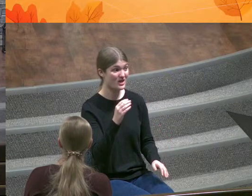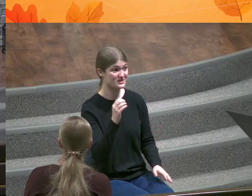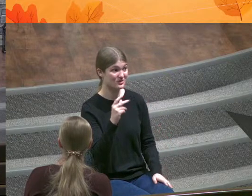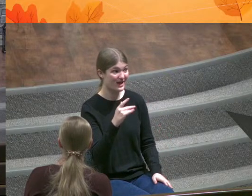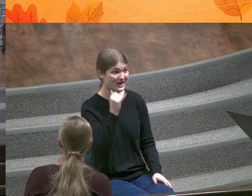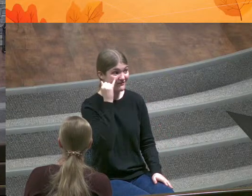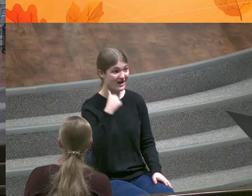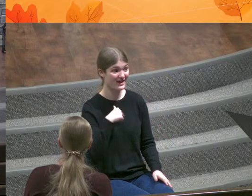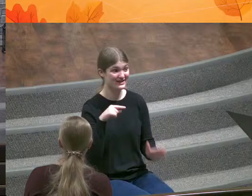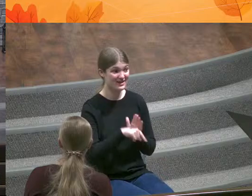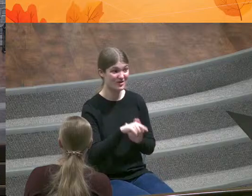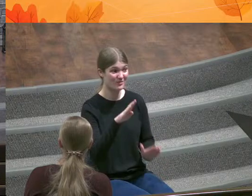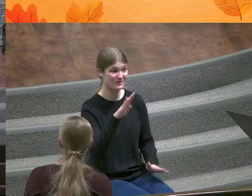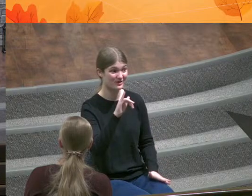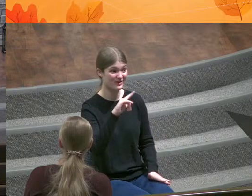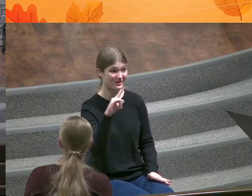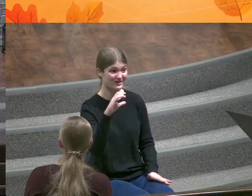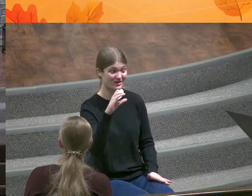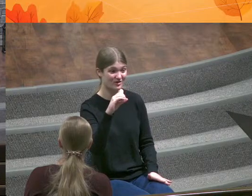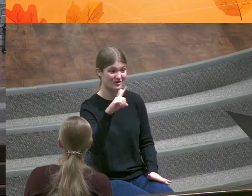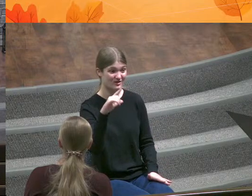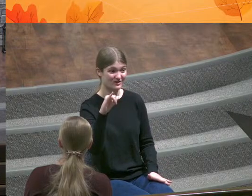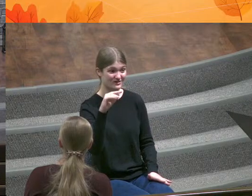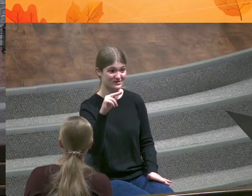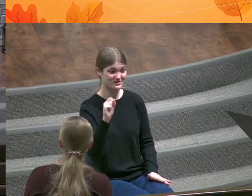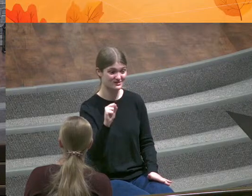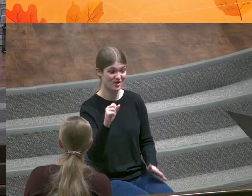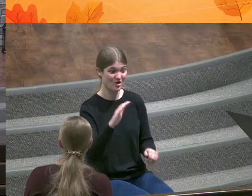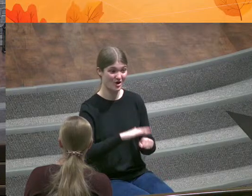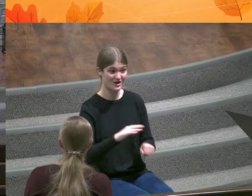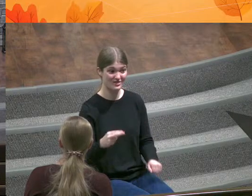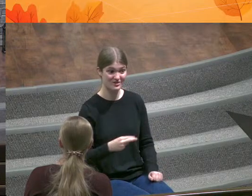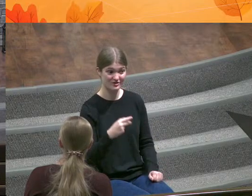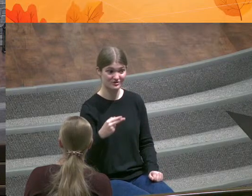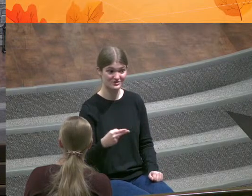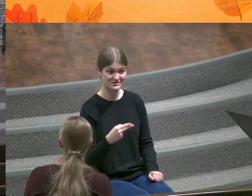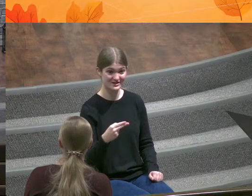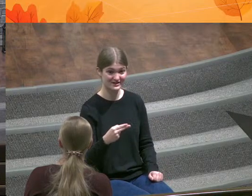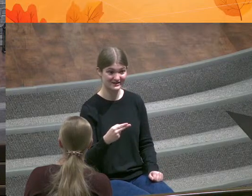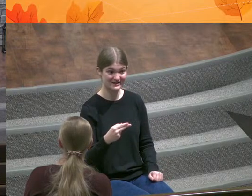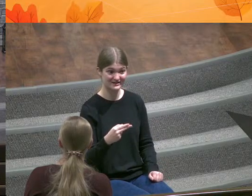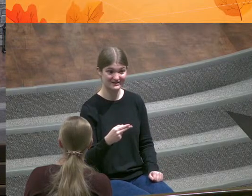Collins on a Thursday?" He said, "What are you talking about?" I said, "Go look at your sign."